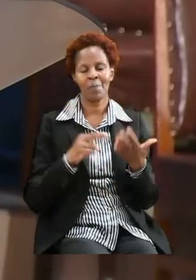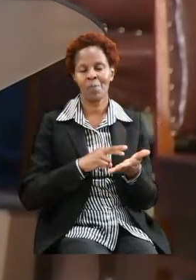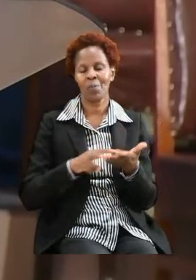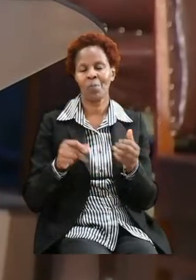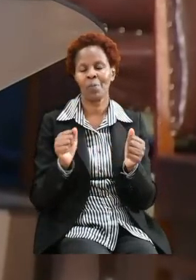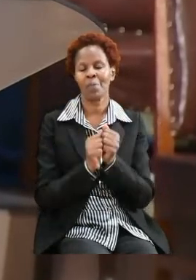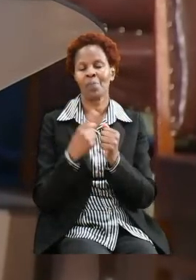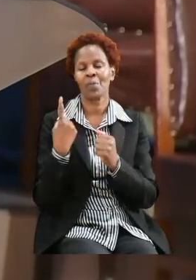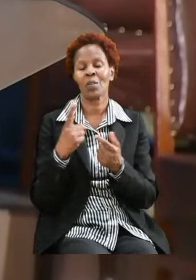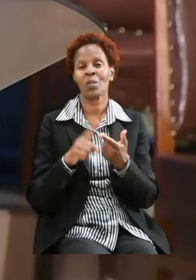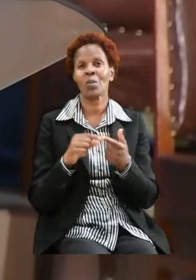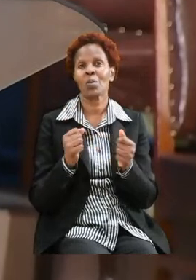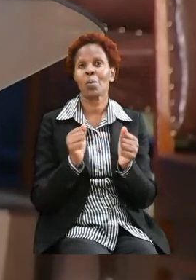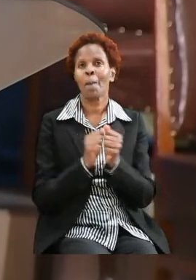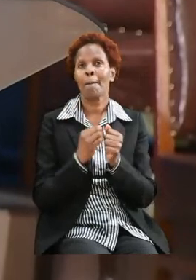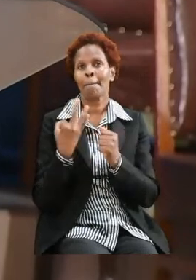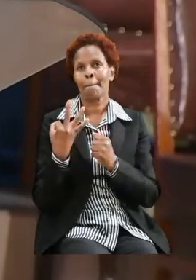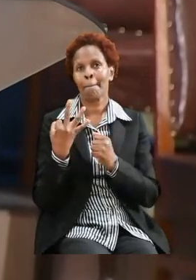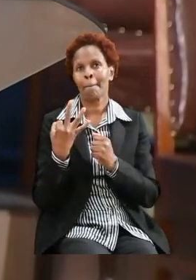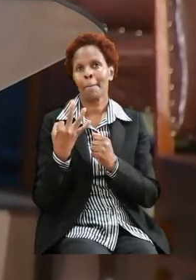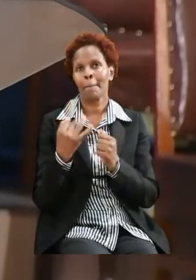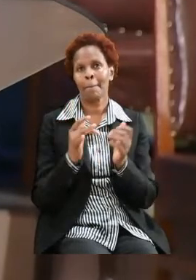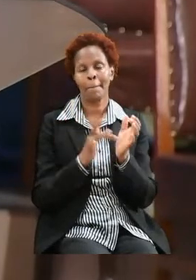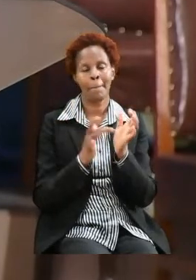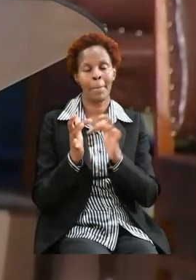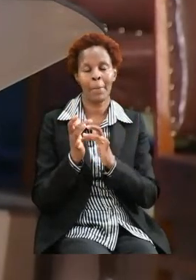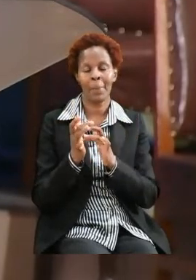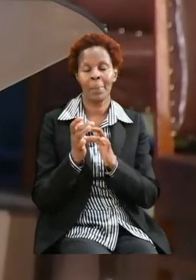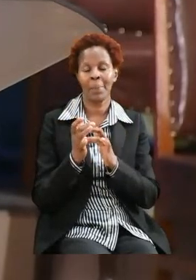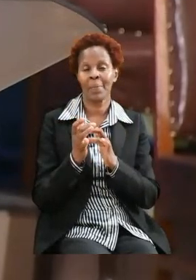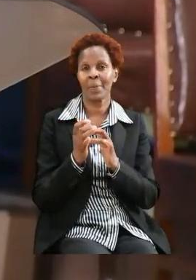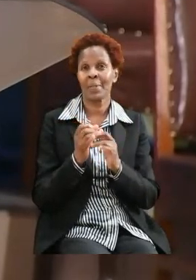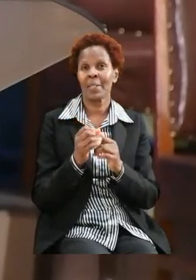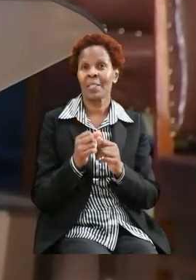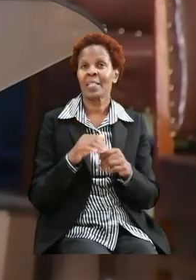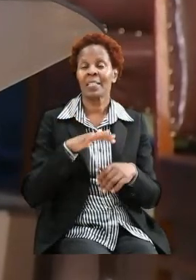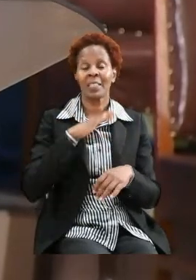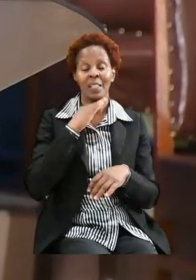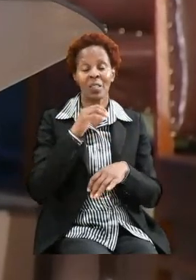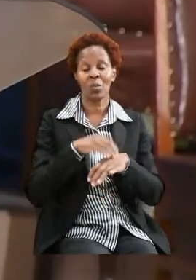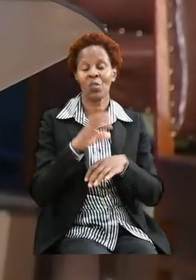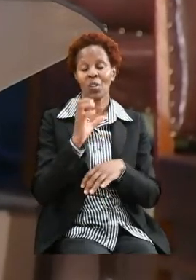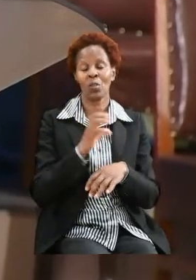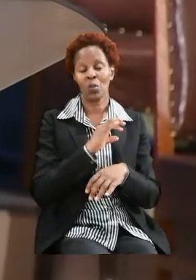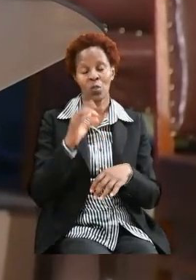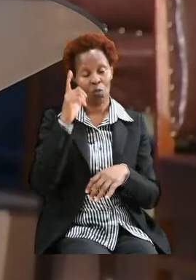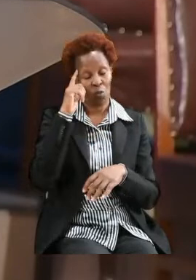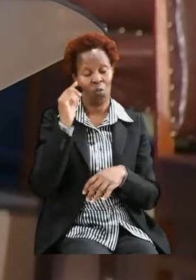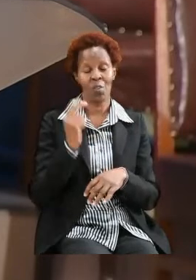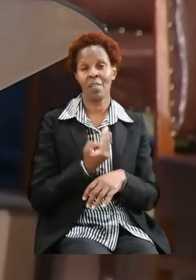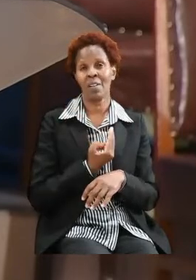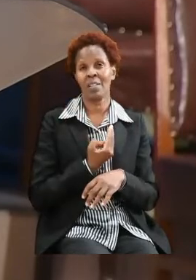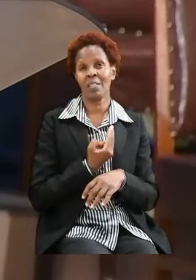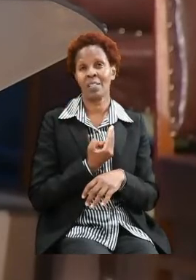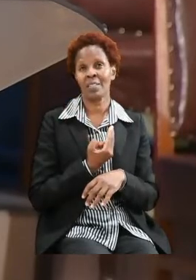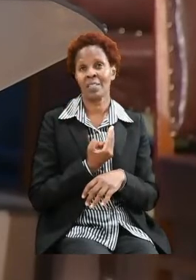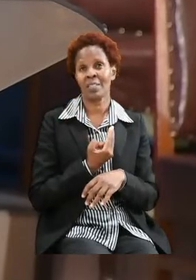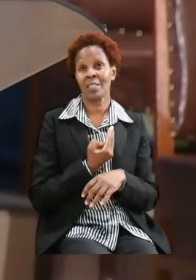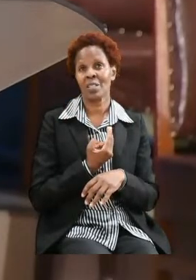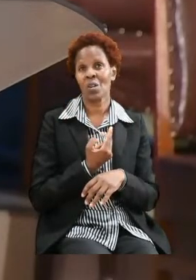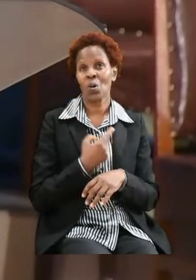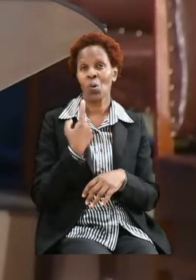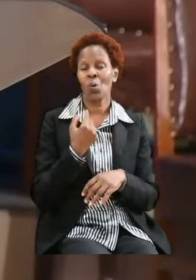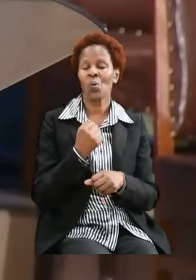to 13, Jesus, being our shepherd, died on the cross for our sake, is likened to a shepherd who will